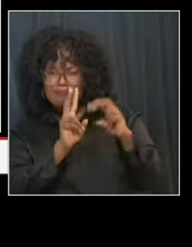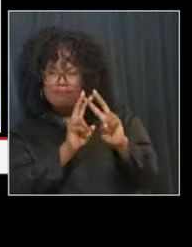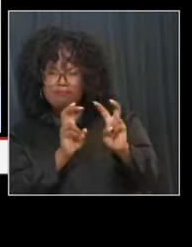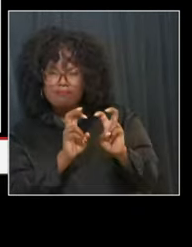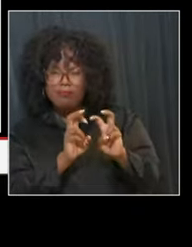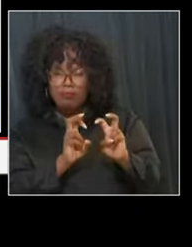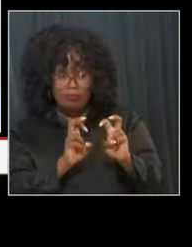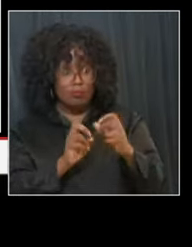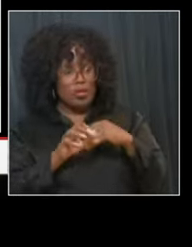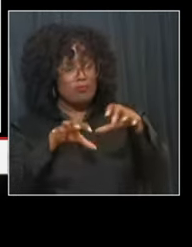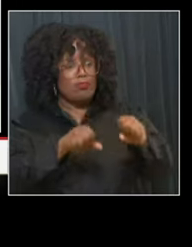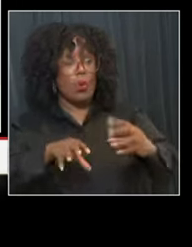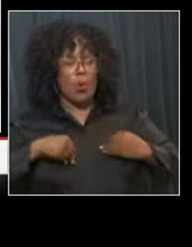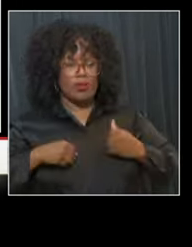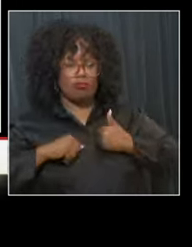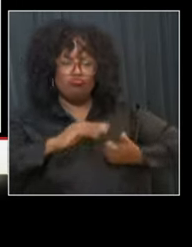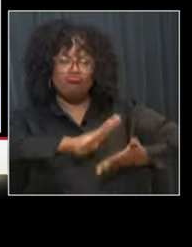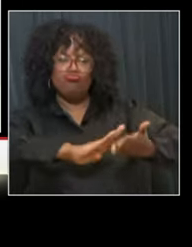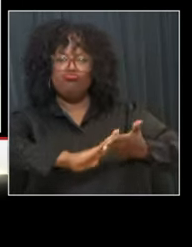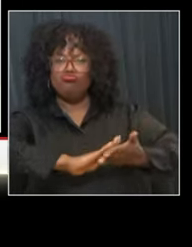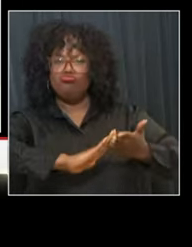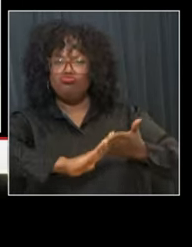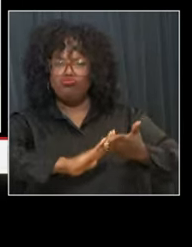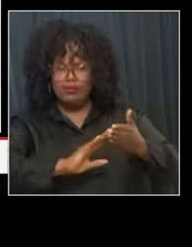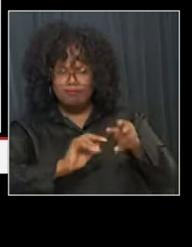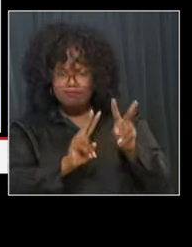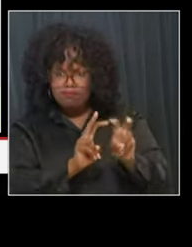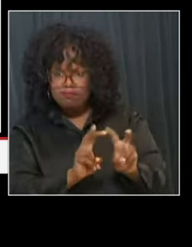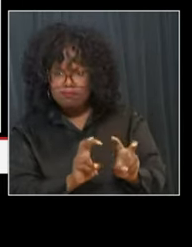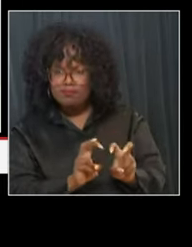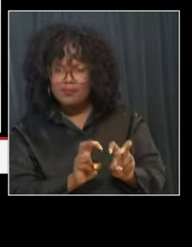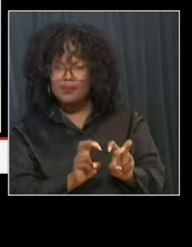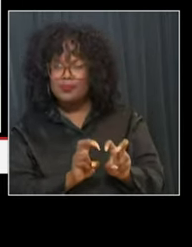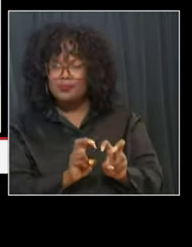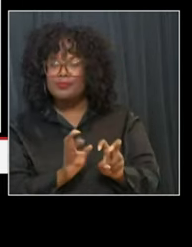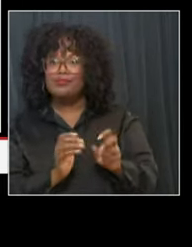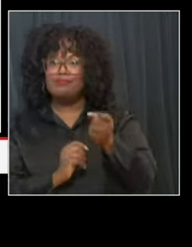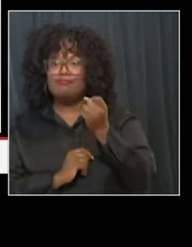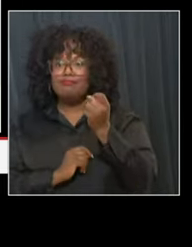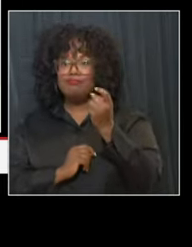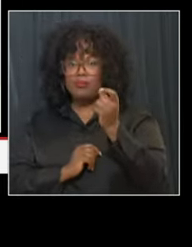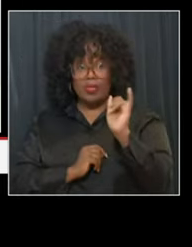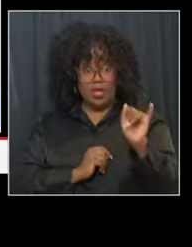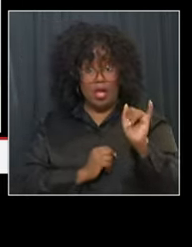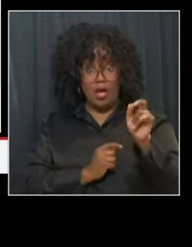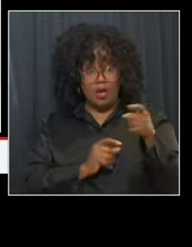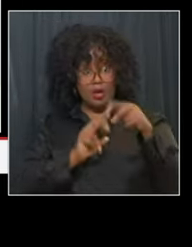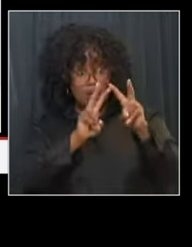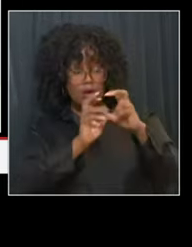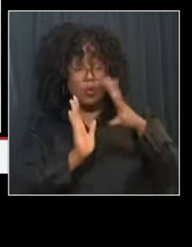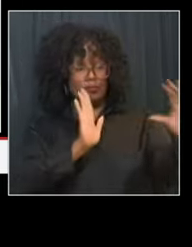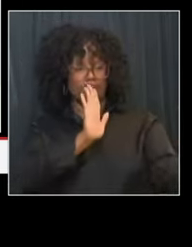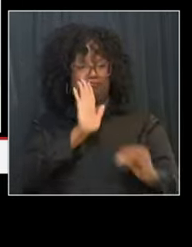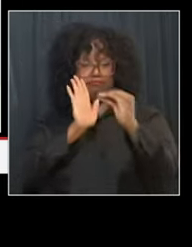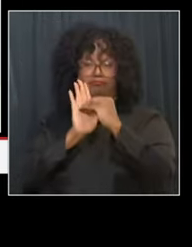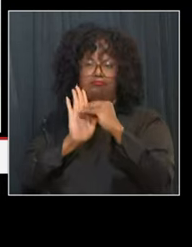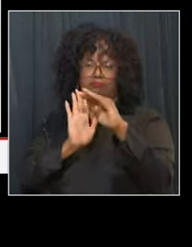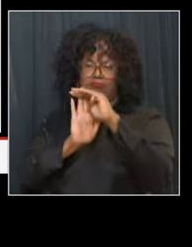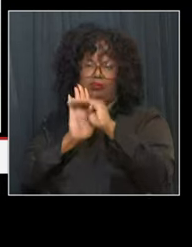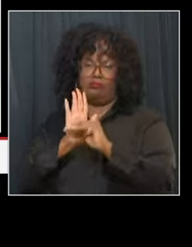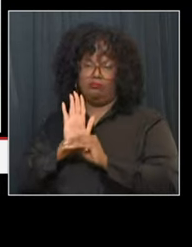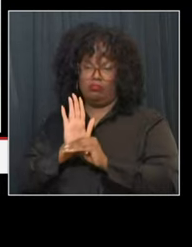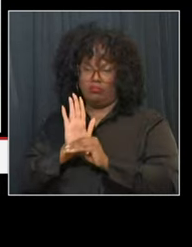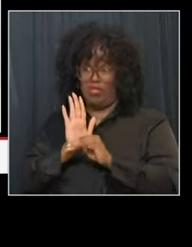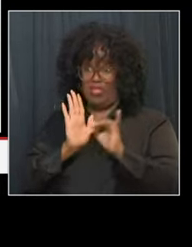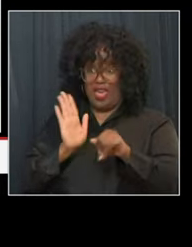actual the asset on our balance sheet. I don't think we're looking at that now. And we, through DGS, have, I think, enough of a track